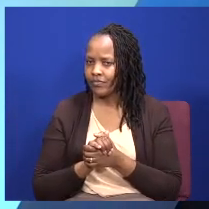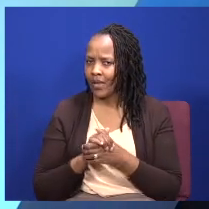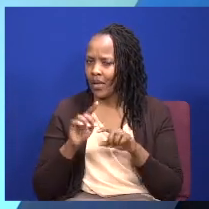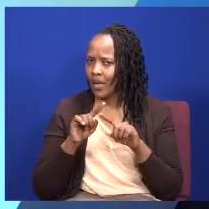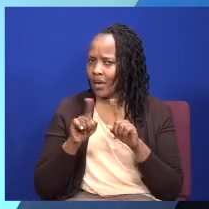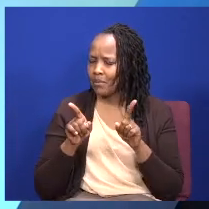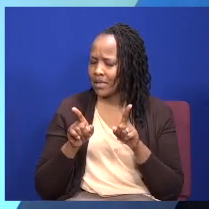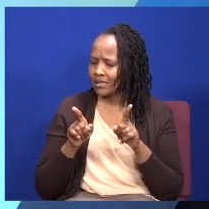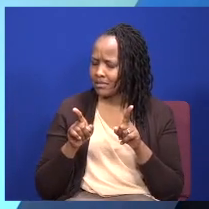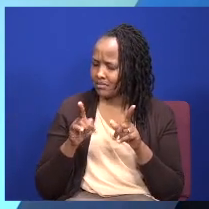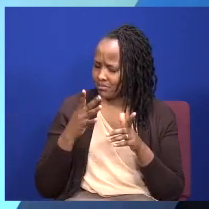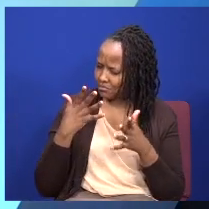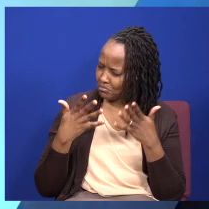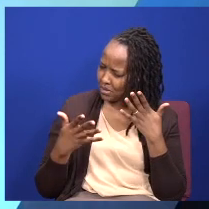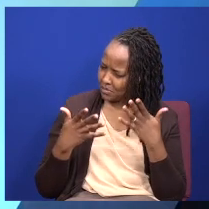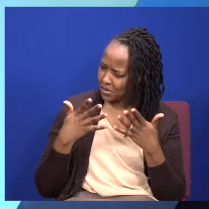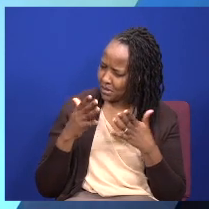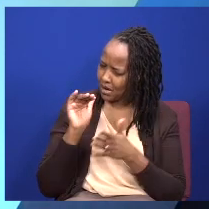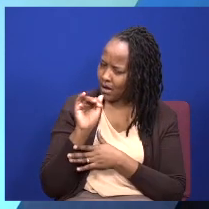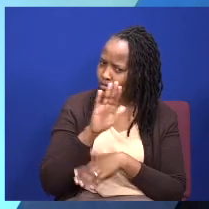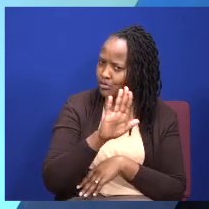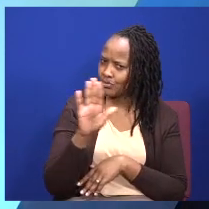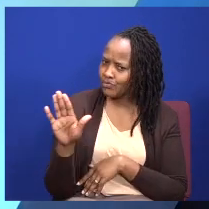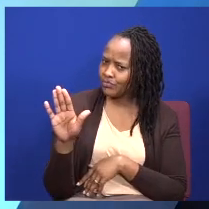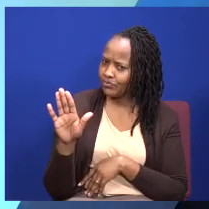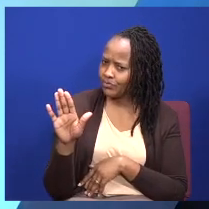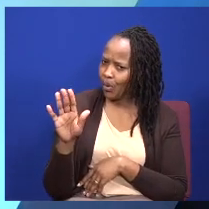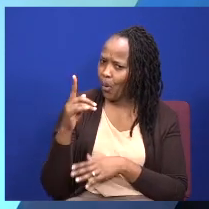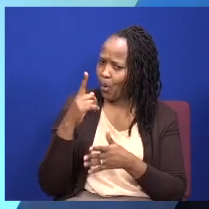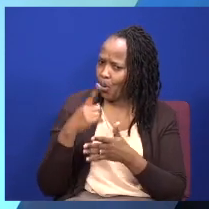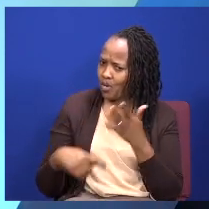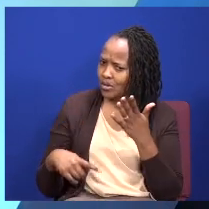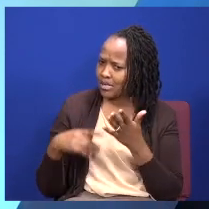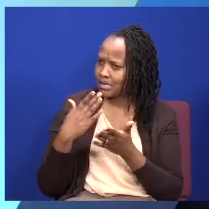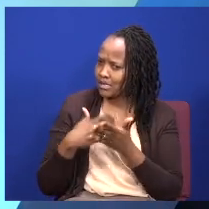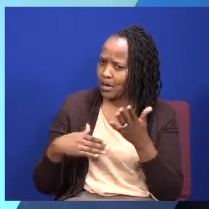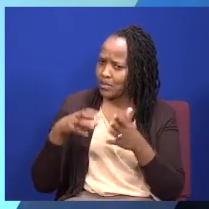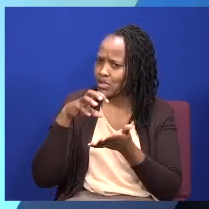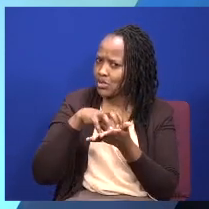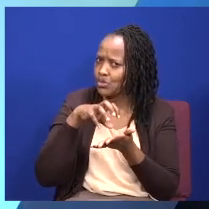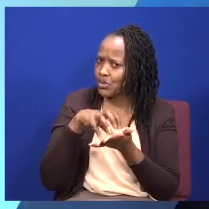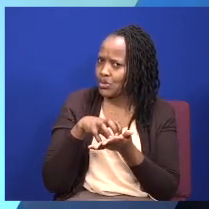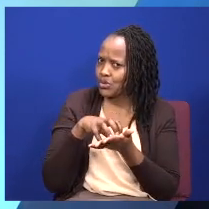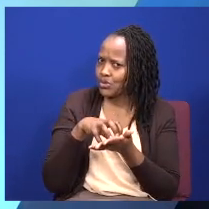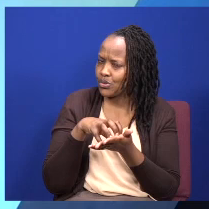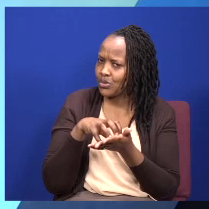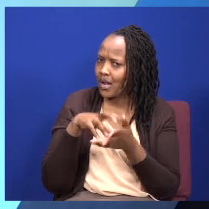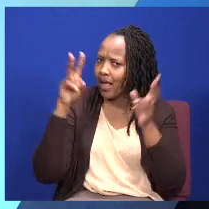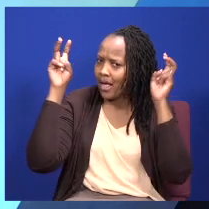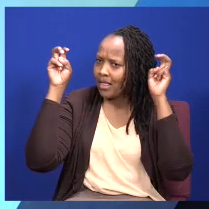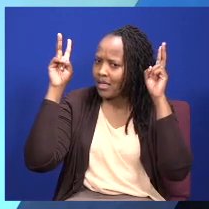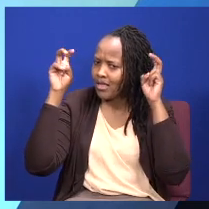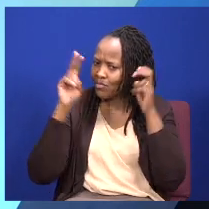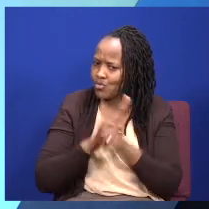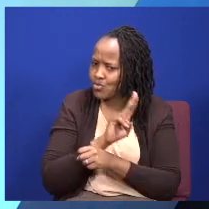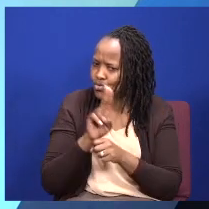But maybe you can ask yourself, what are some of the circumstances that the evil one uses to come into